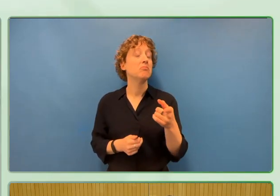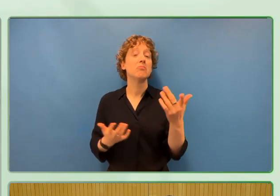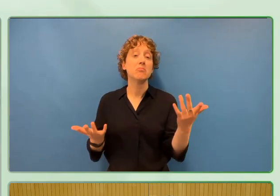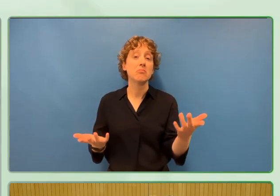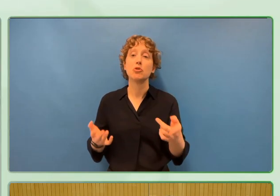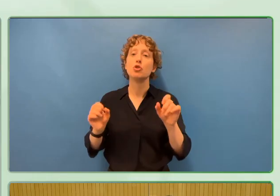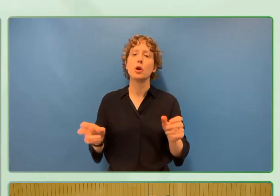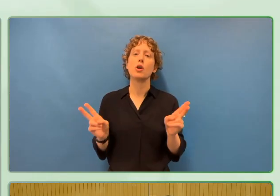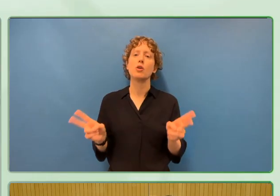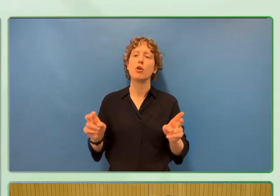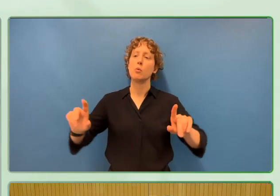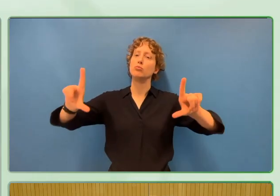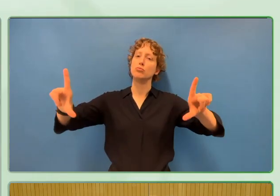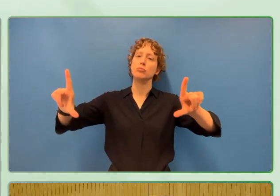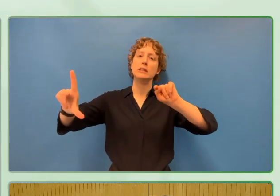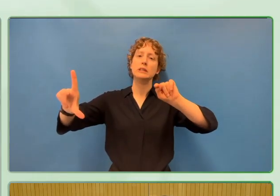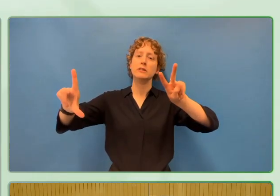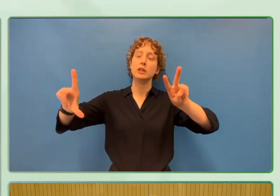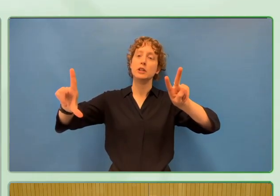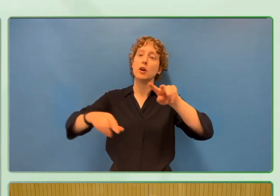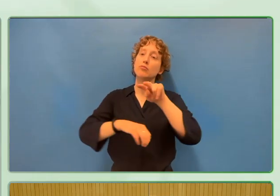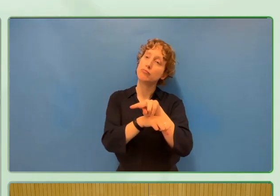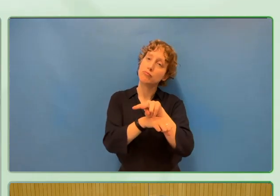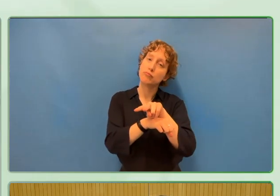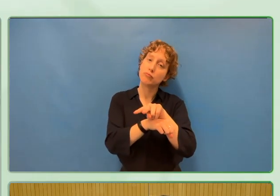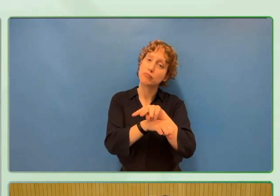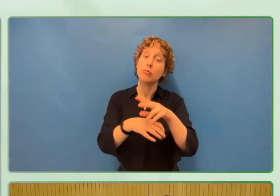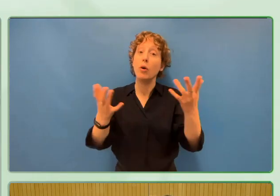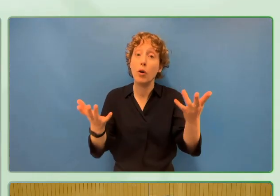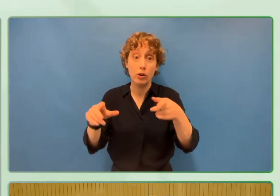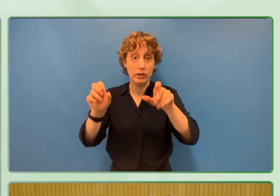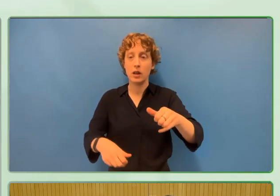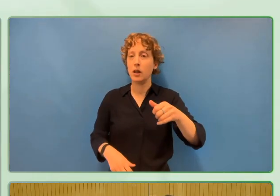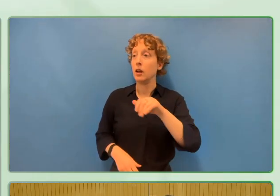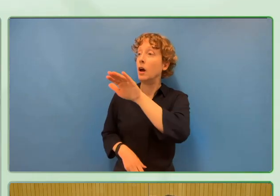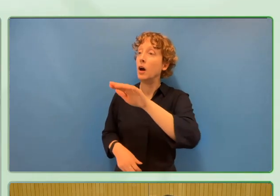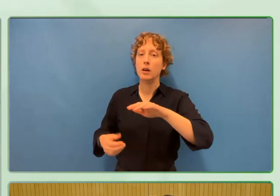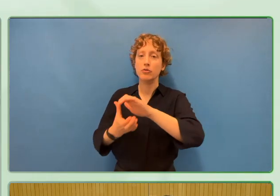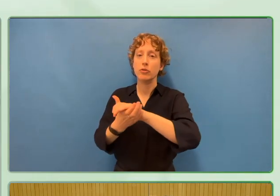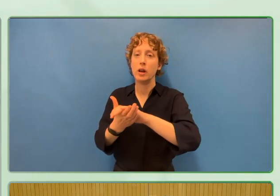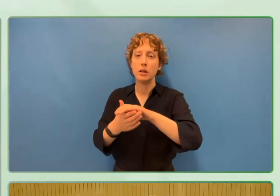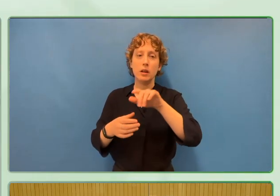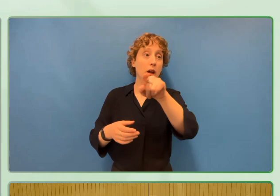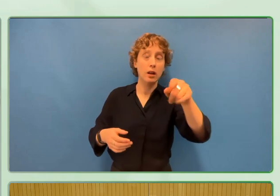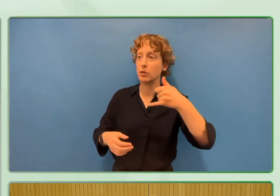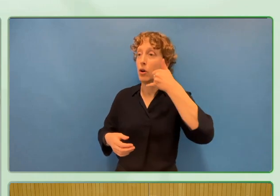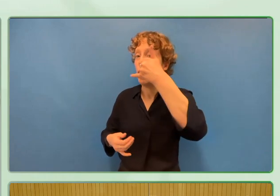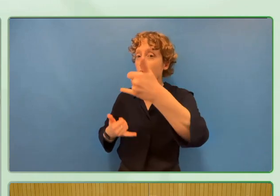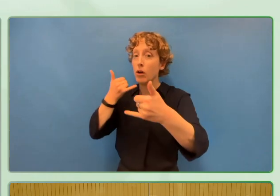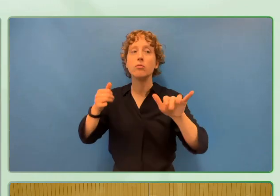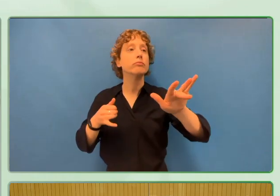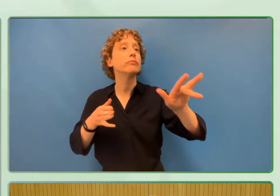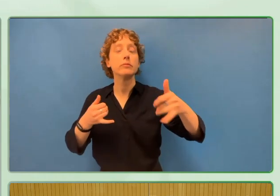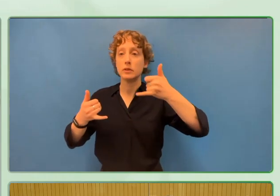for anything and so on, or even calling to your colleagues and friends in other locations with a